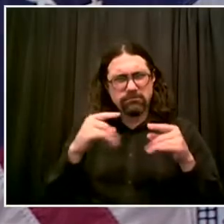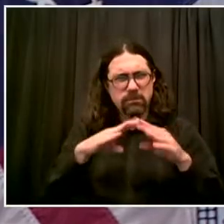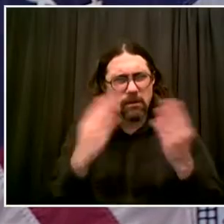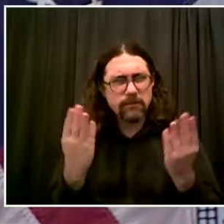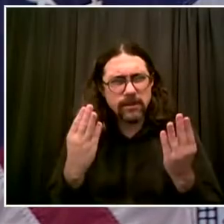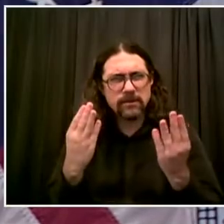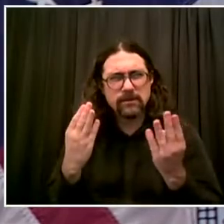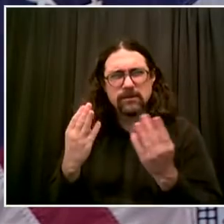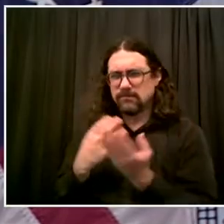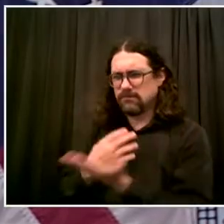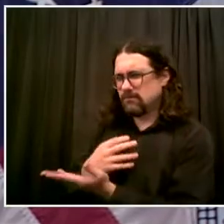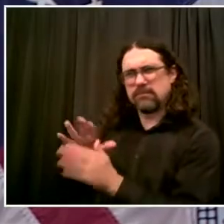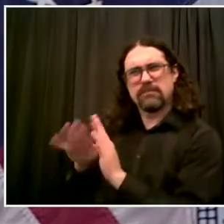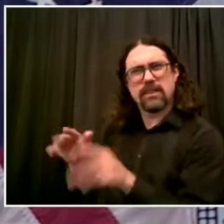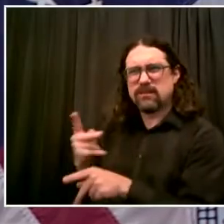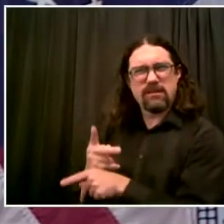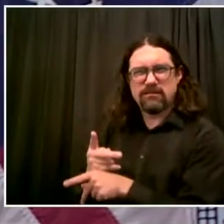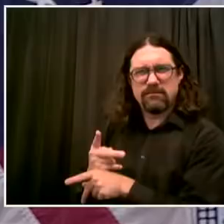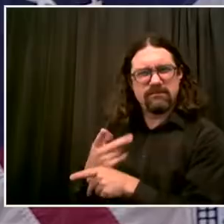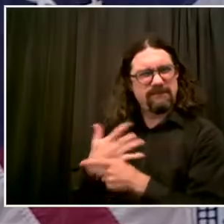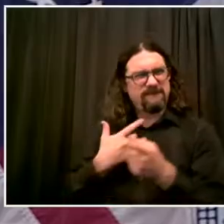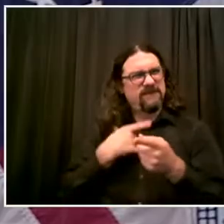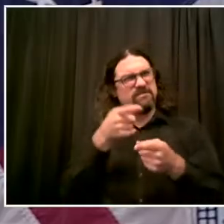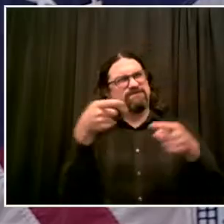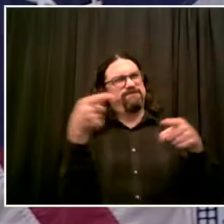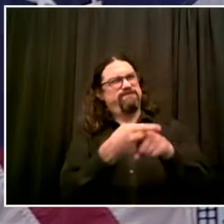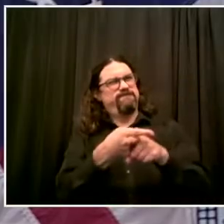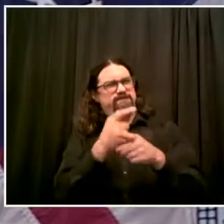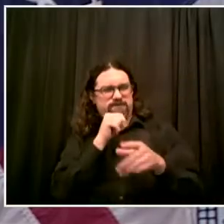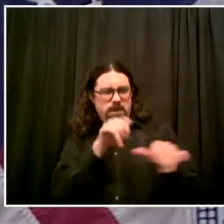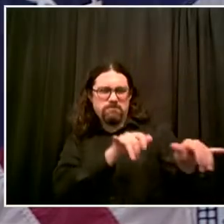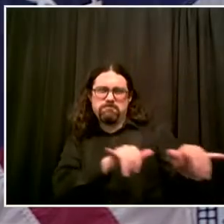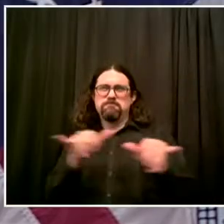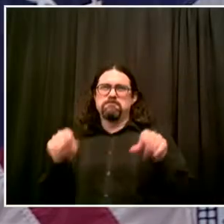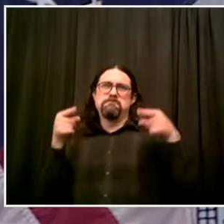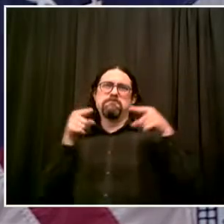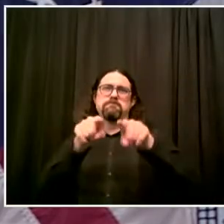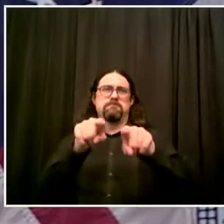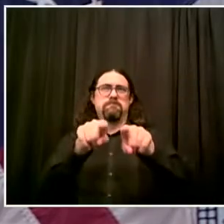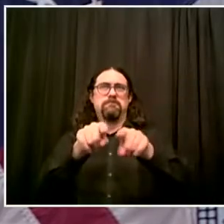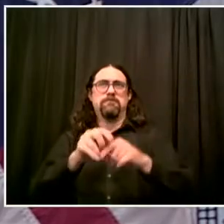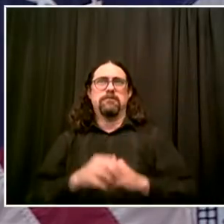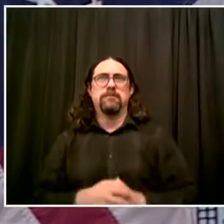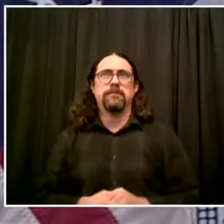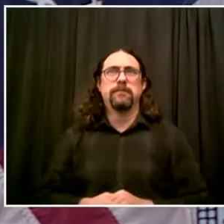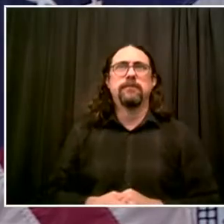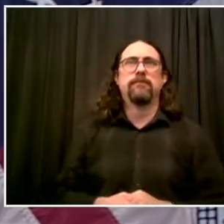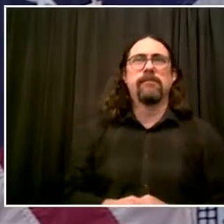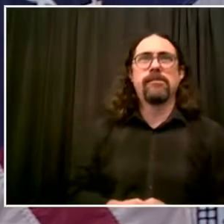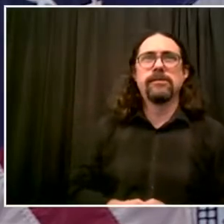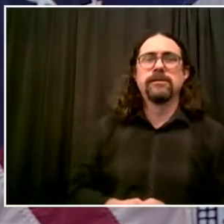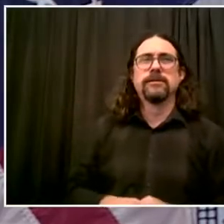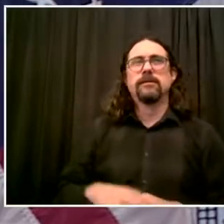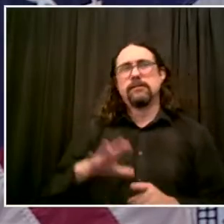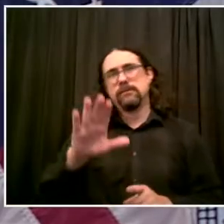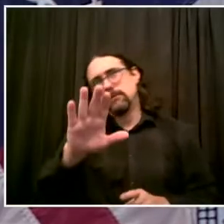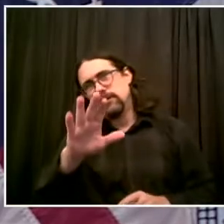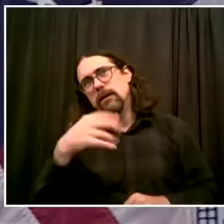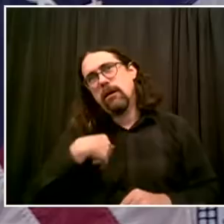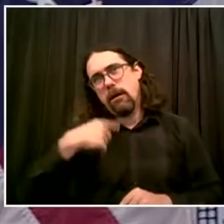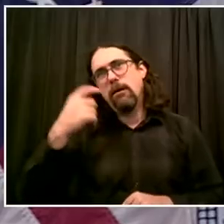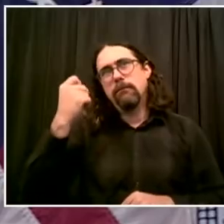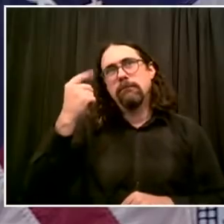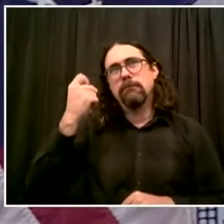either exclusively outdoors or very, very minimal indoors, like, using bathroom facilities, things like that. But they have to